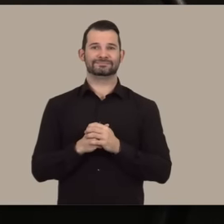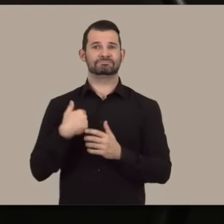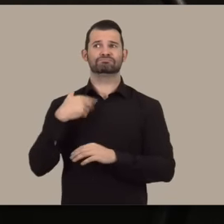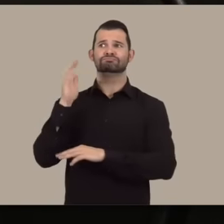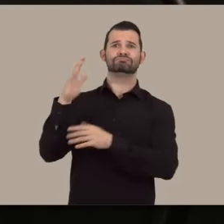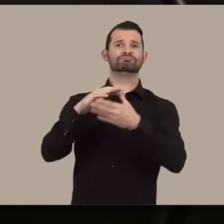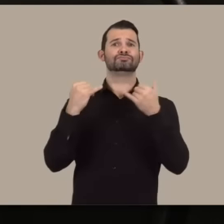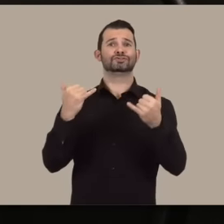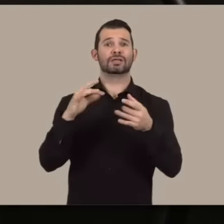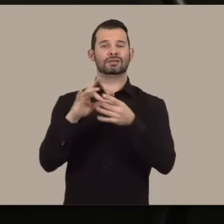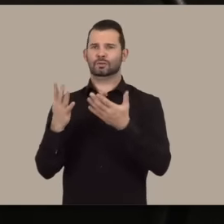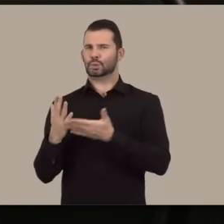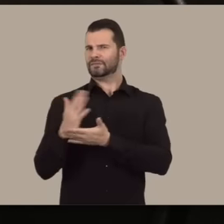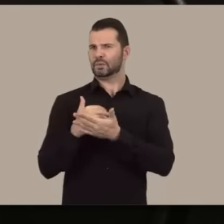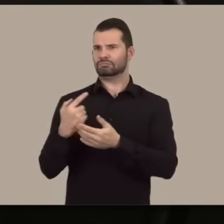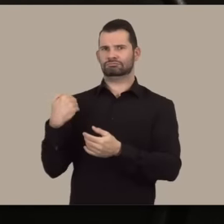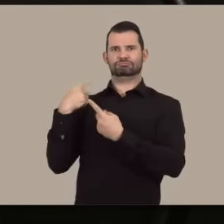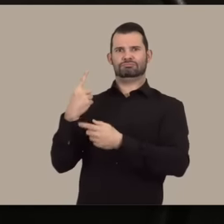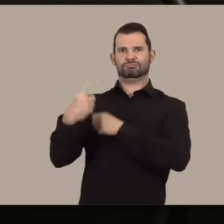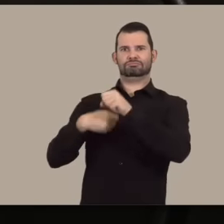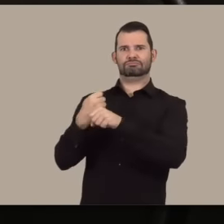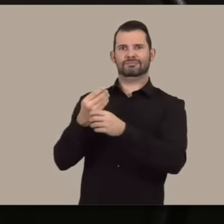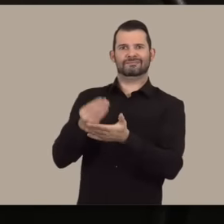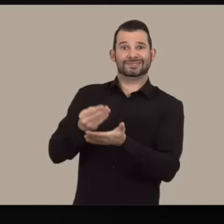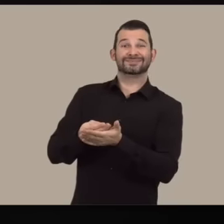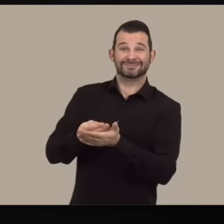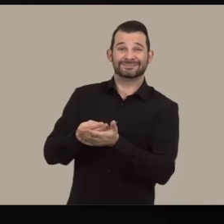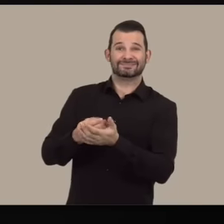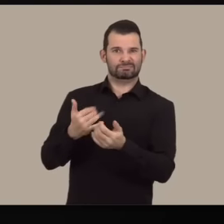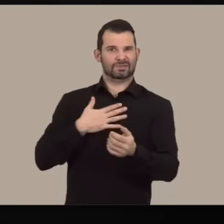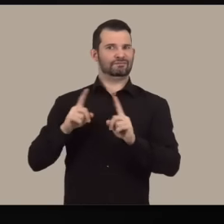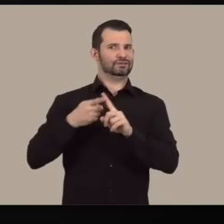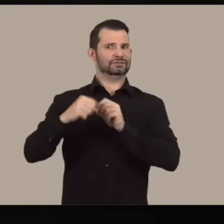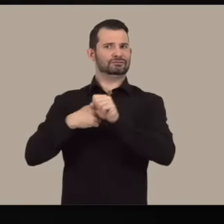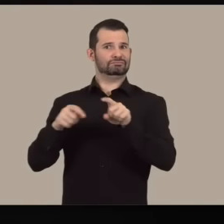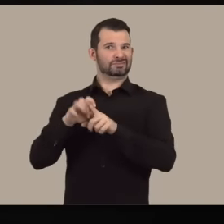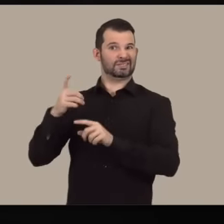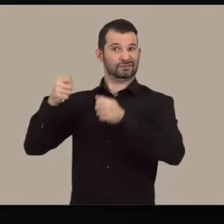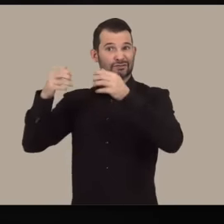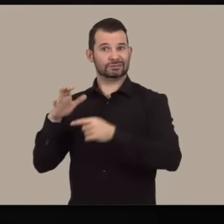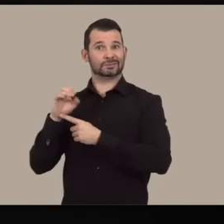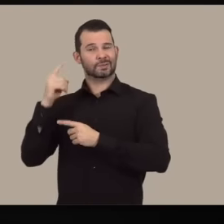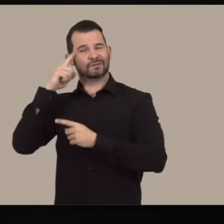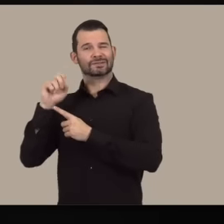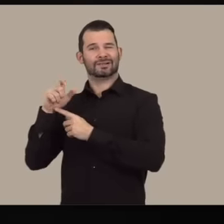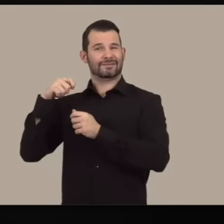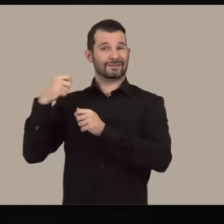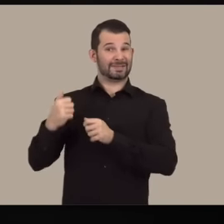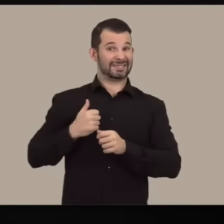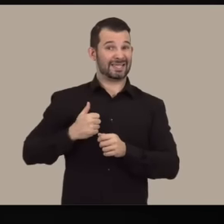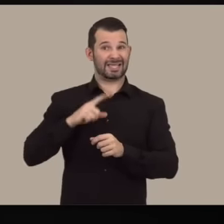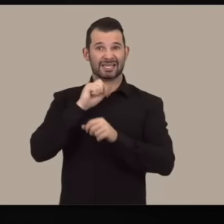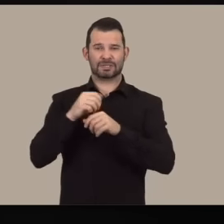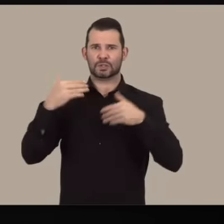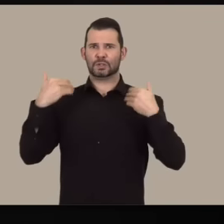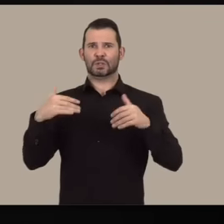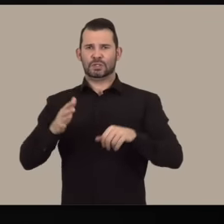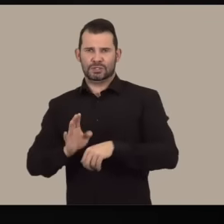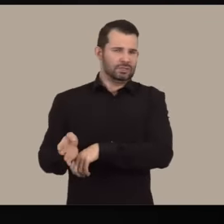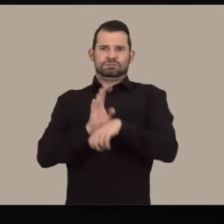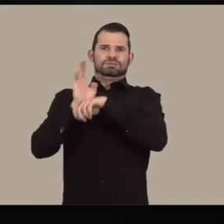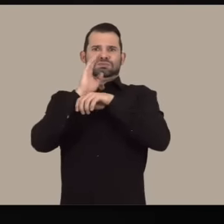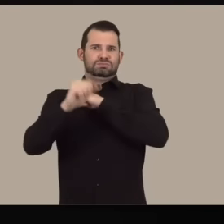speaking to you today to review the past fiscal year. It's been my first year as Executive Director and CEO of Telefilm